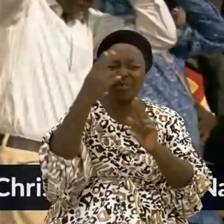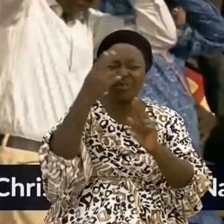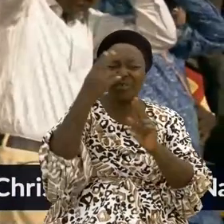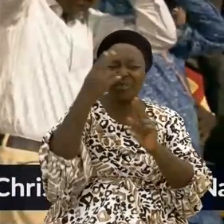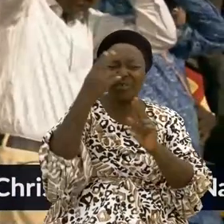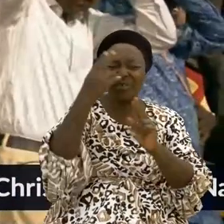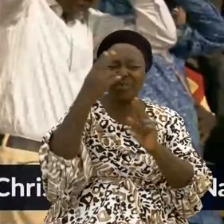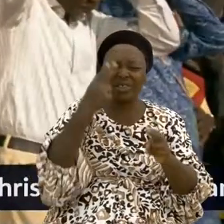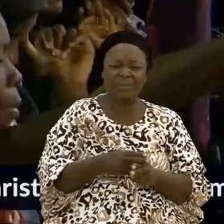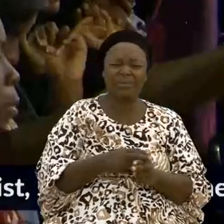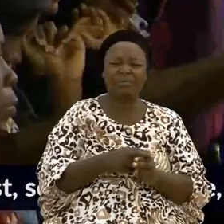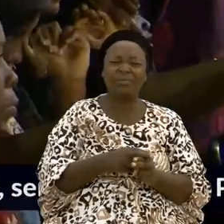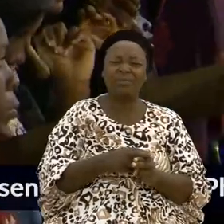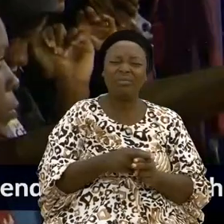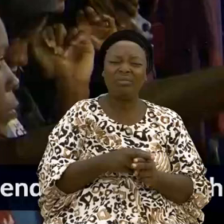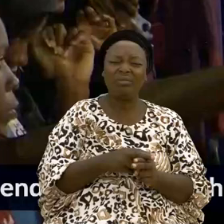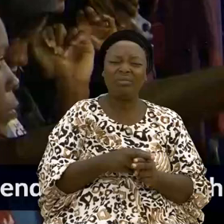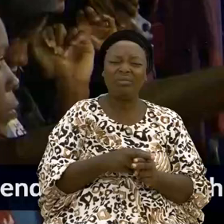name.